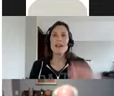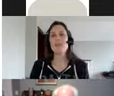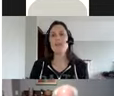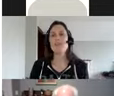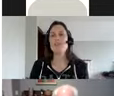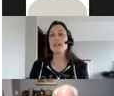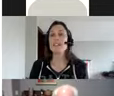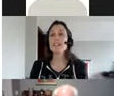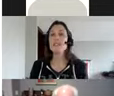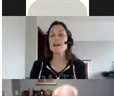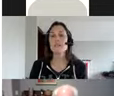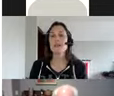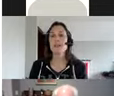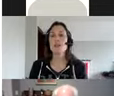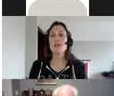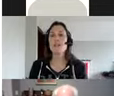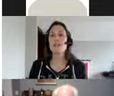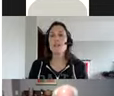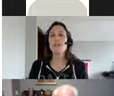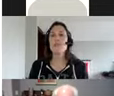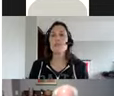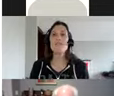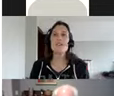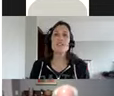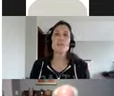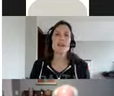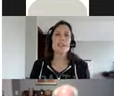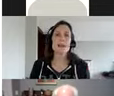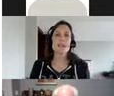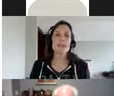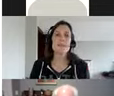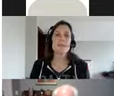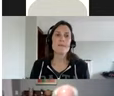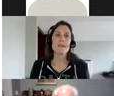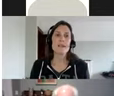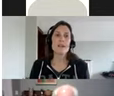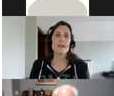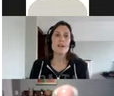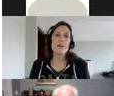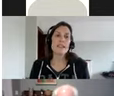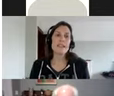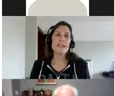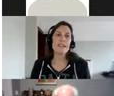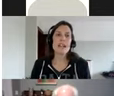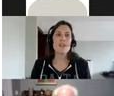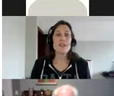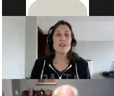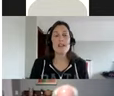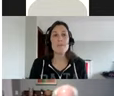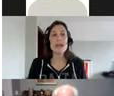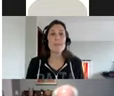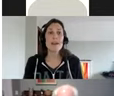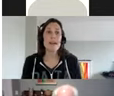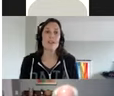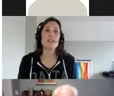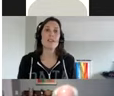sphere. And we go from a nice single hotspot, the equator, to five individual hotspots. You know, we can see these together on the